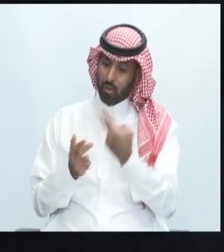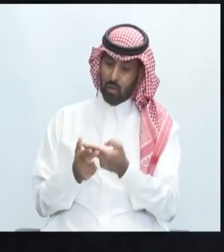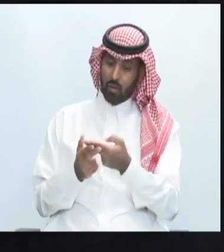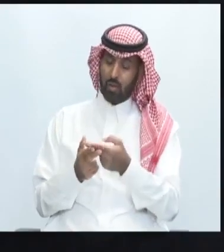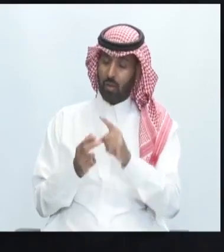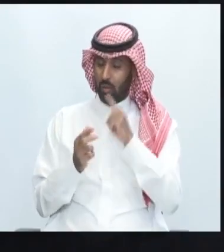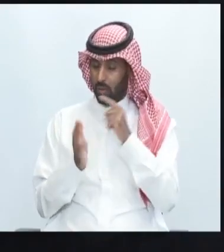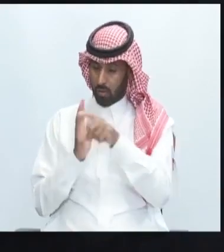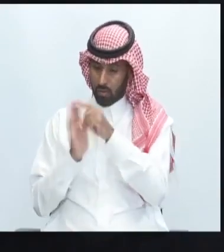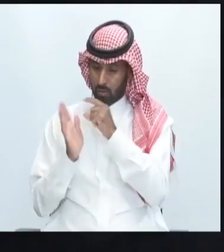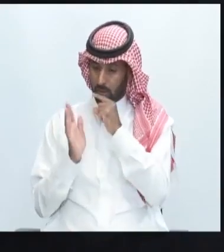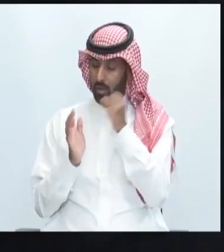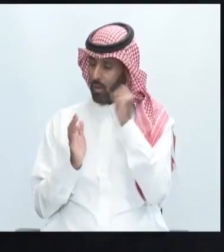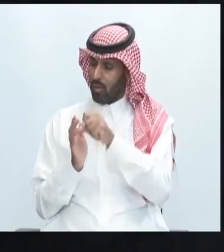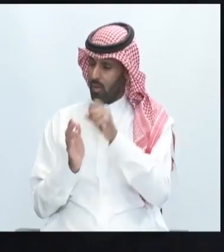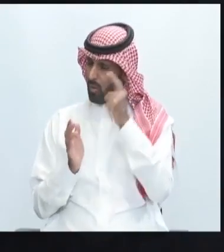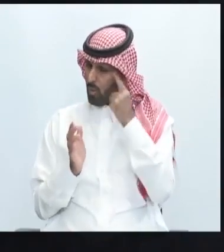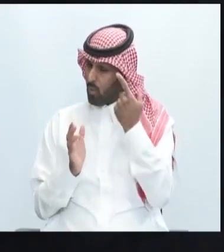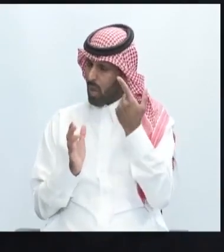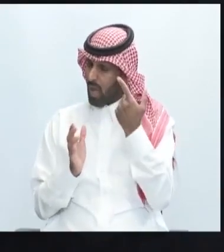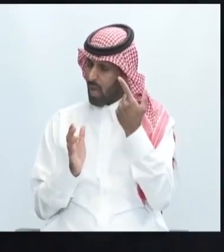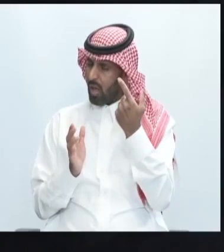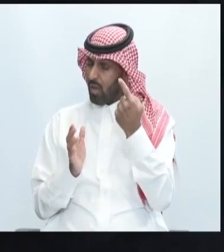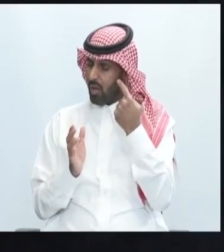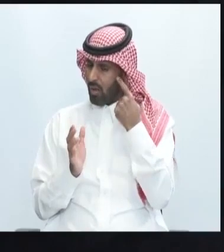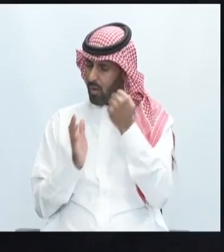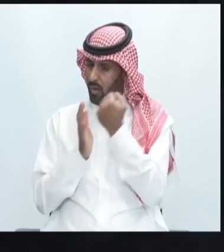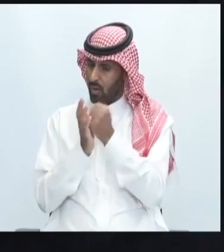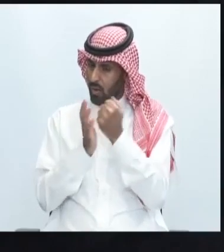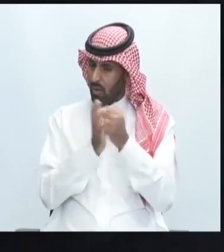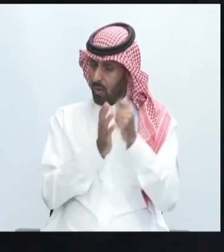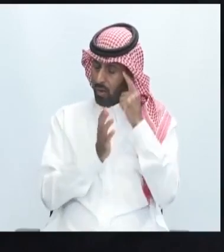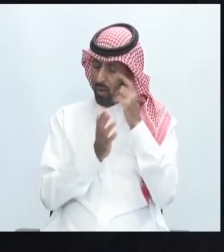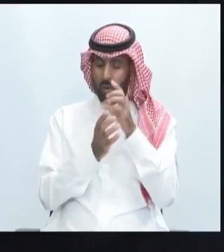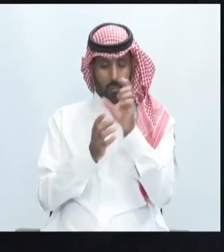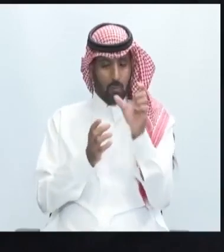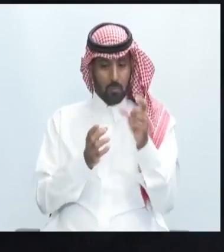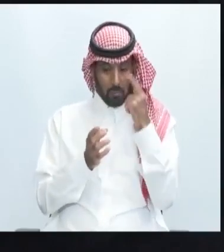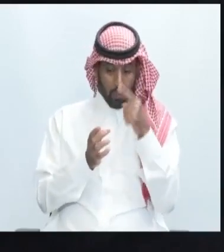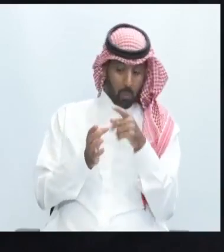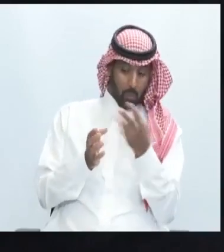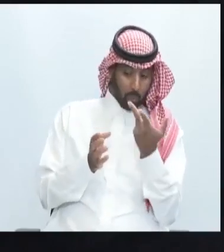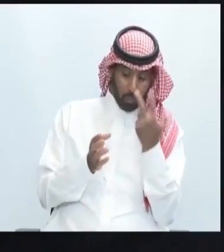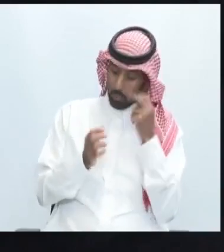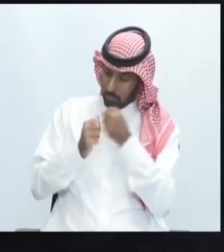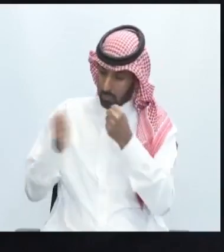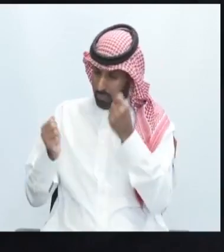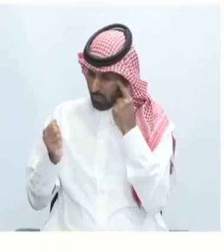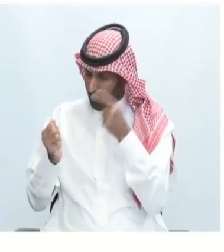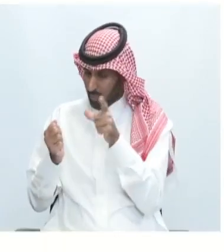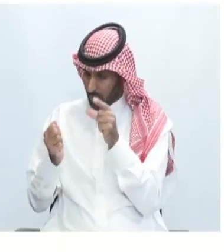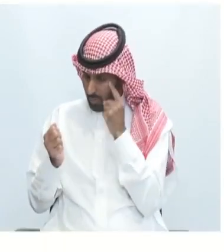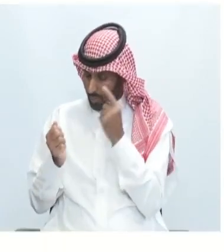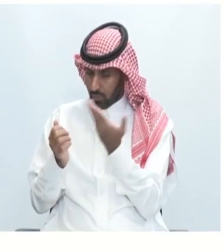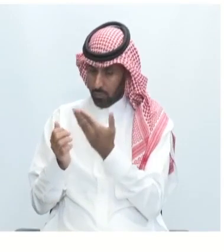they write their headlines, they use the passive, that's correct, but sometimes they remove some words just to make the title shorter for